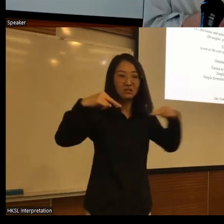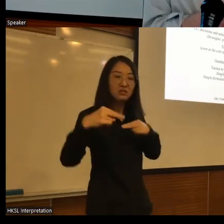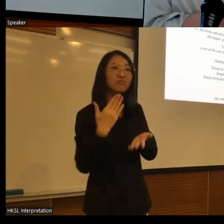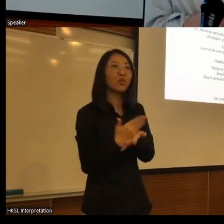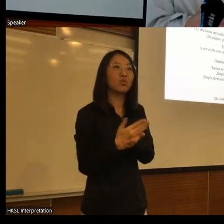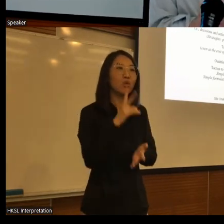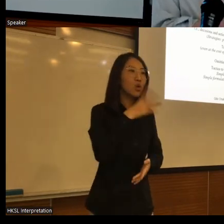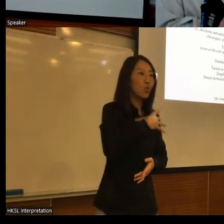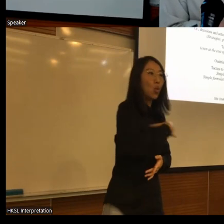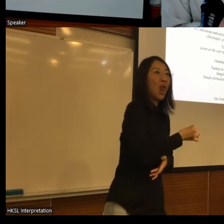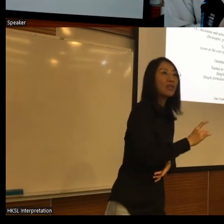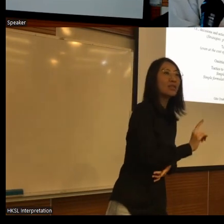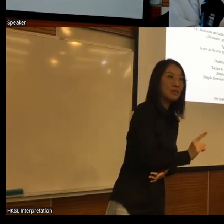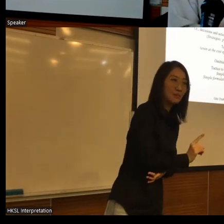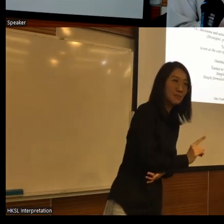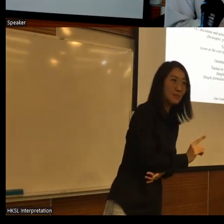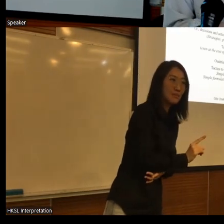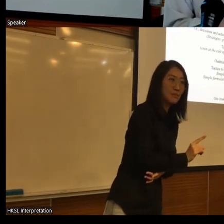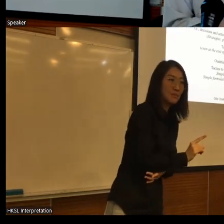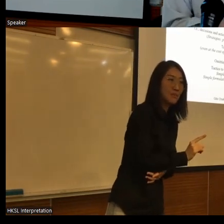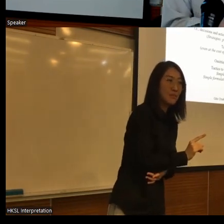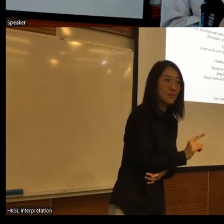functional way, so it's to guide you into